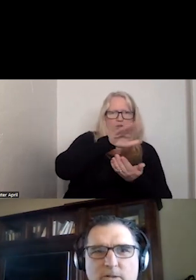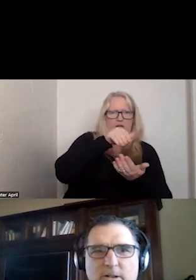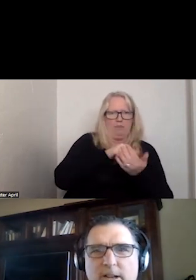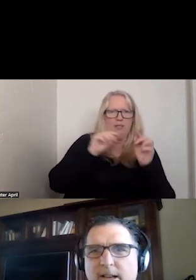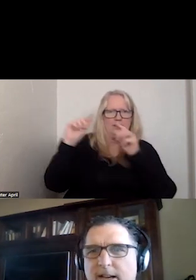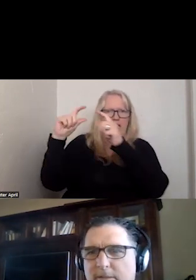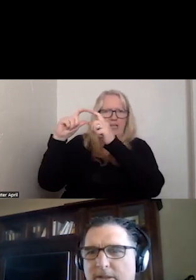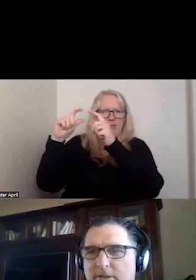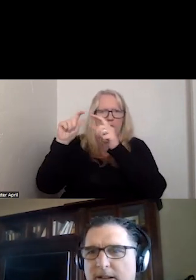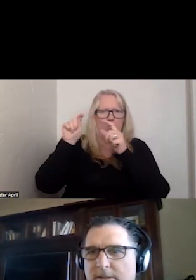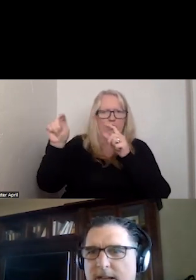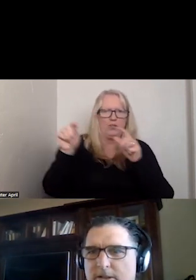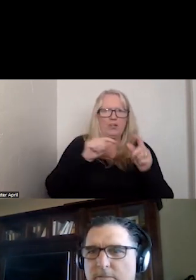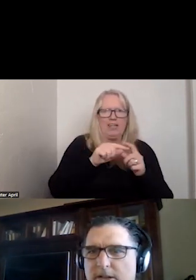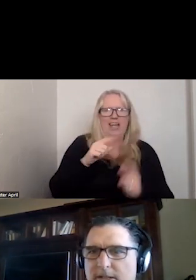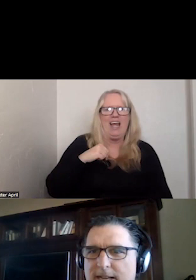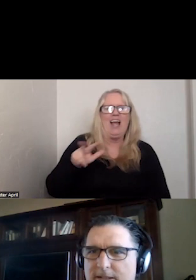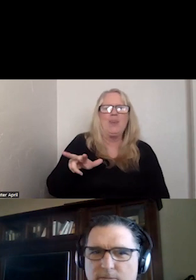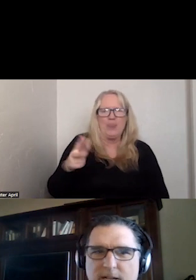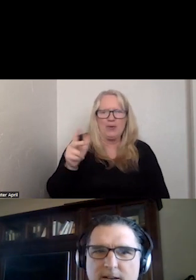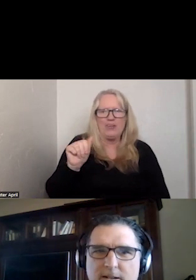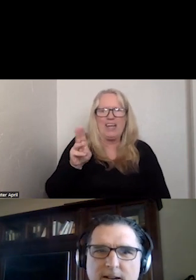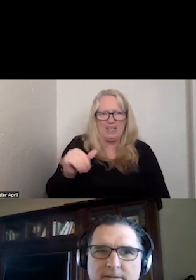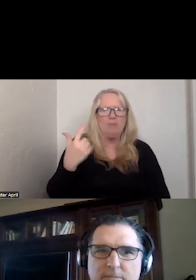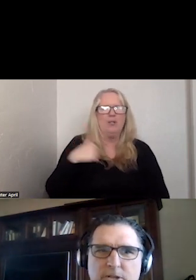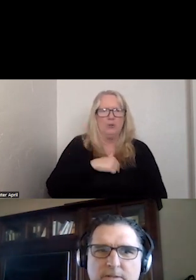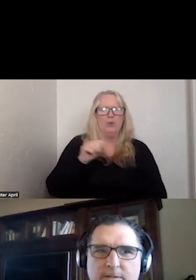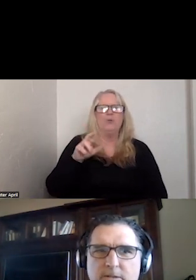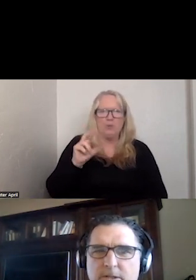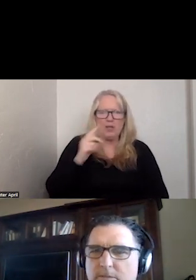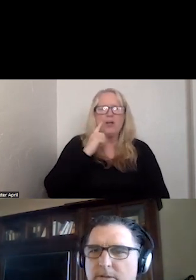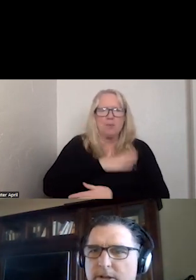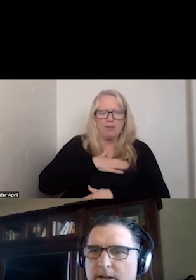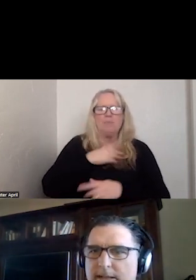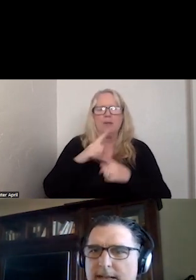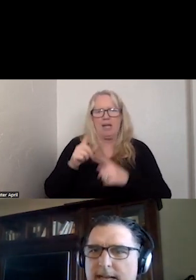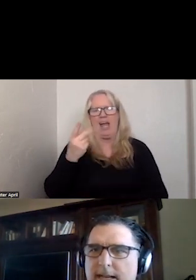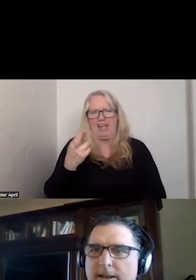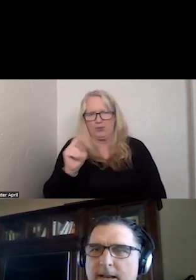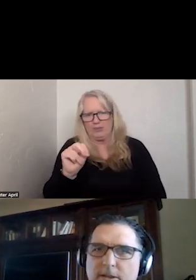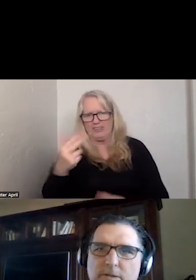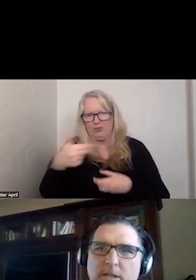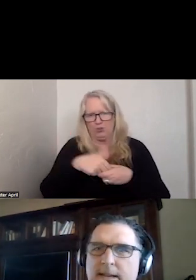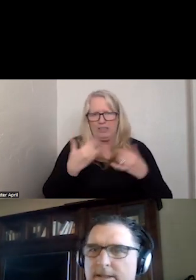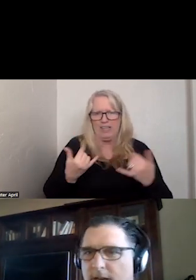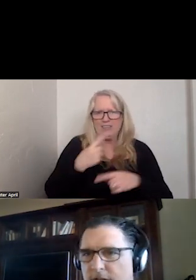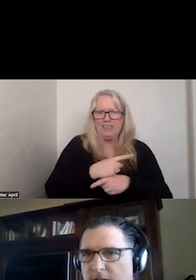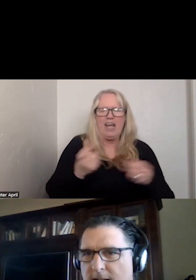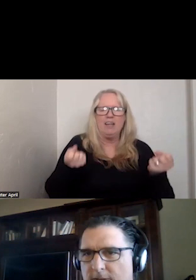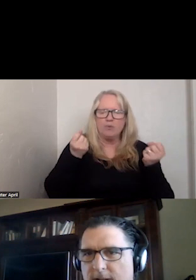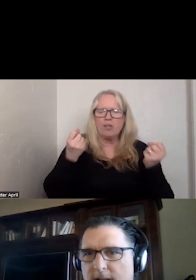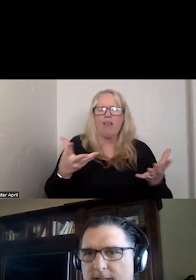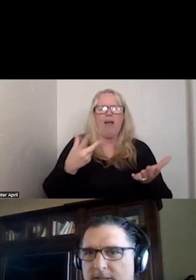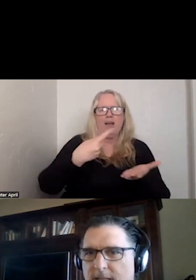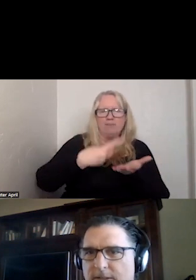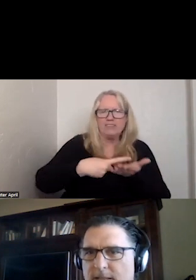Medicaid corner. And third, Amy, as you mentioned, yes, we have the pleasure of having Kristen Baronio on today. And there was a lot of discussion